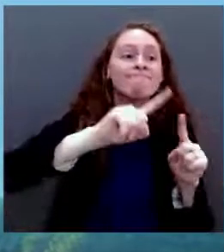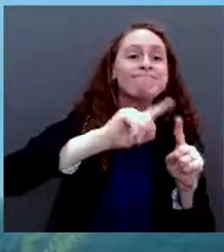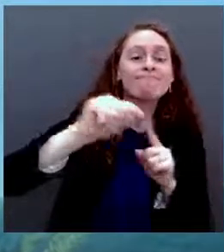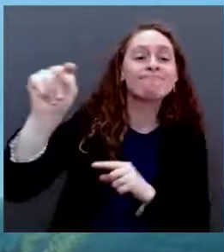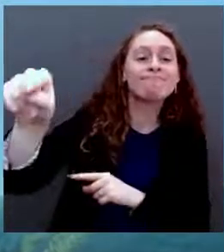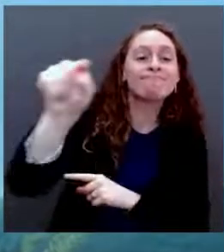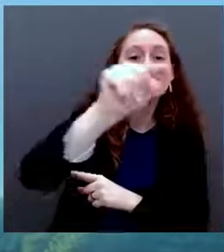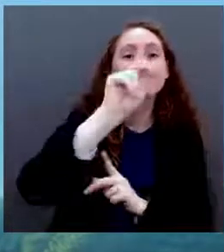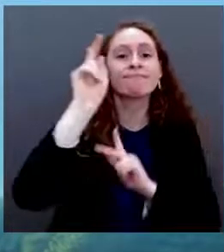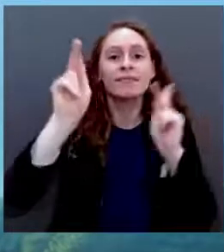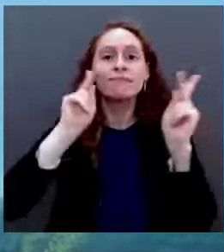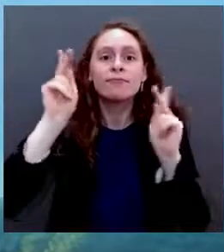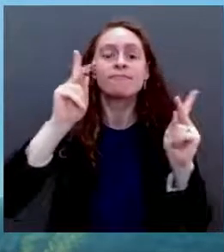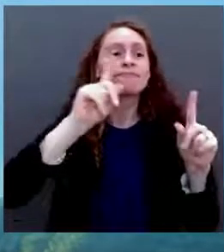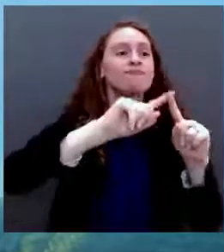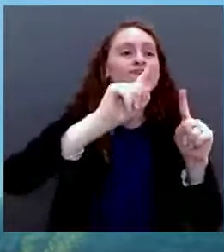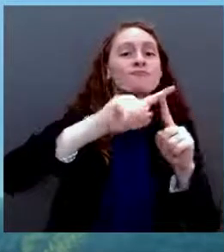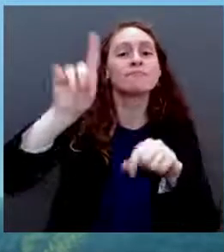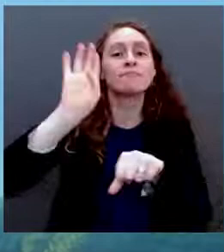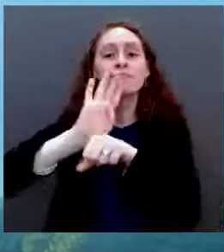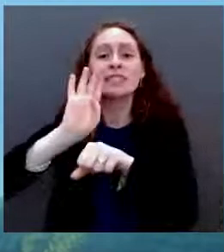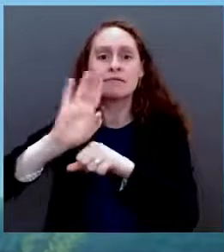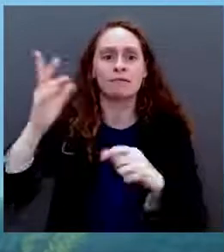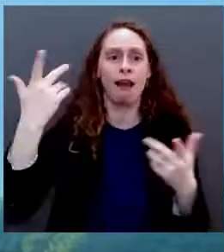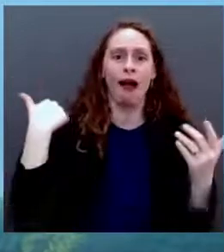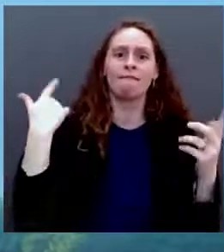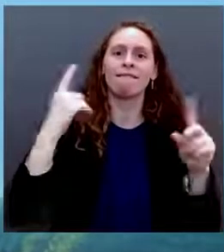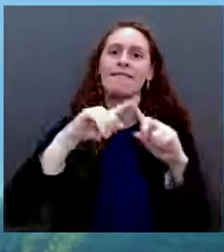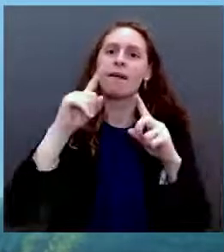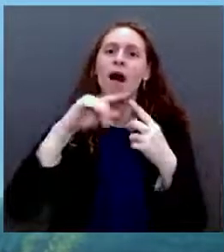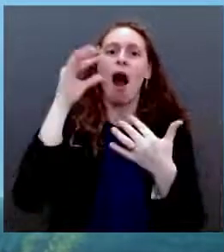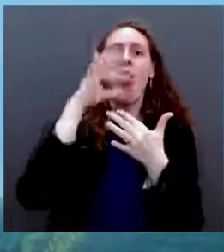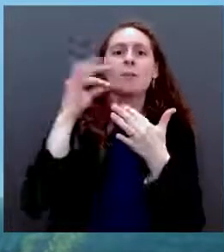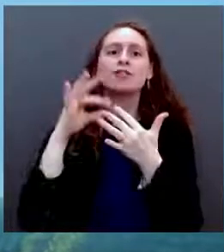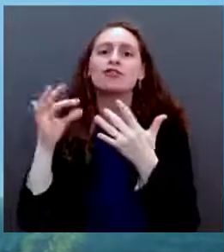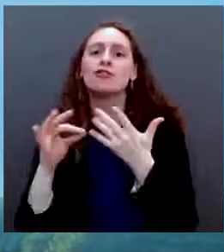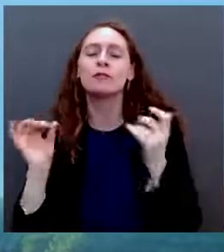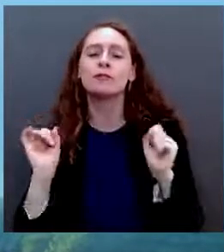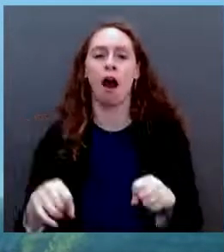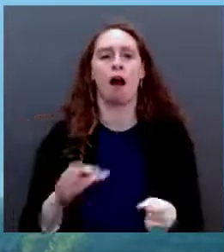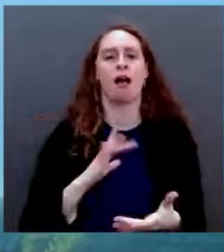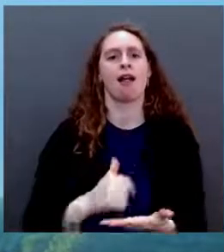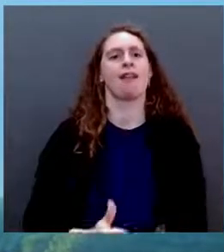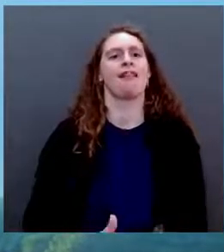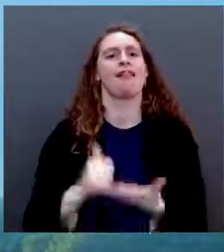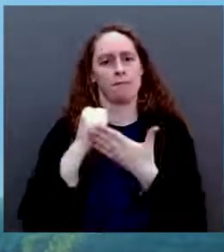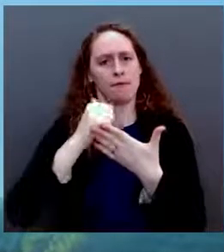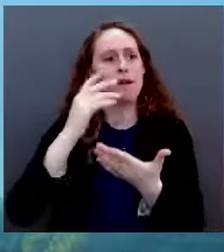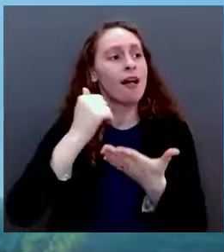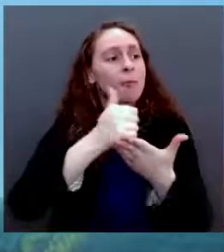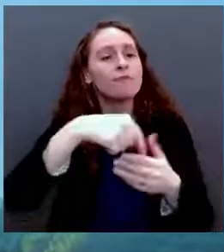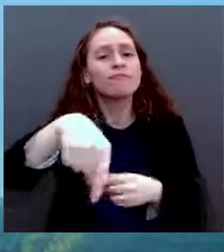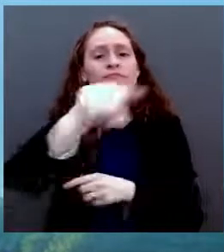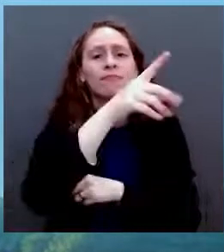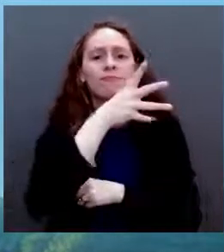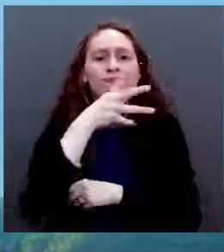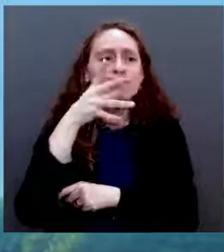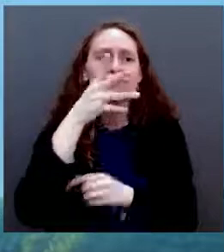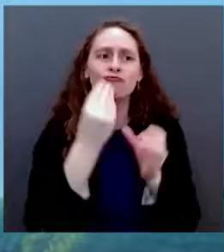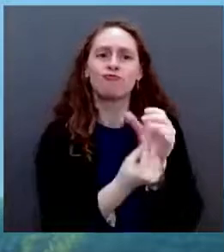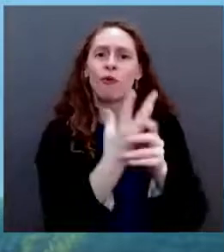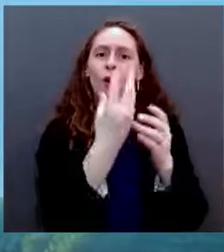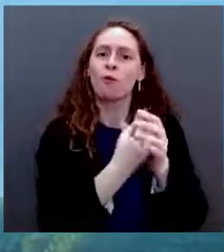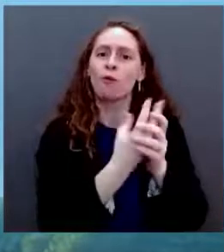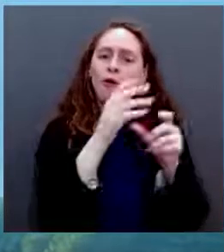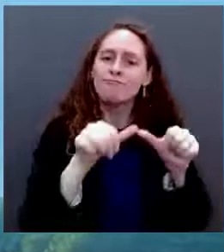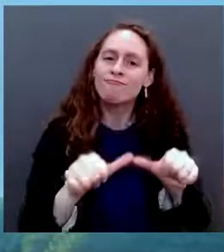involved in working with our farm partners, as I suspect you'll hear today. There are stories of woe out there, but we are committed